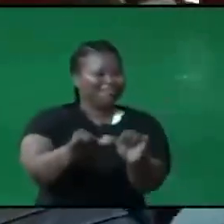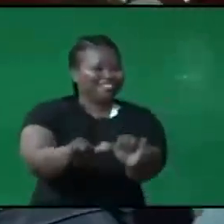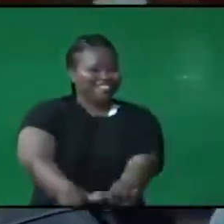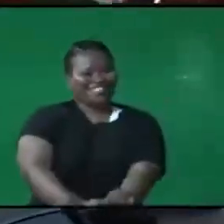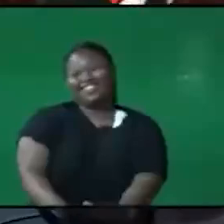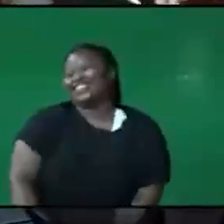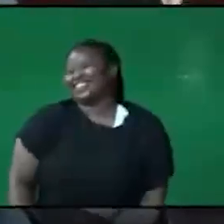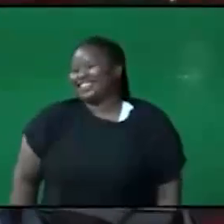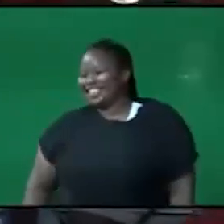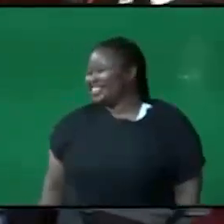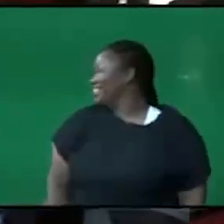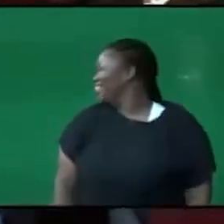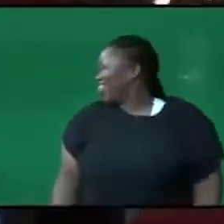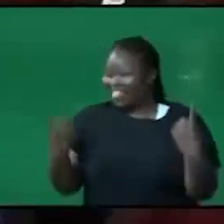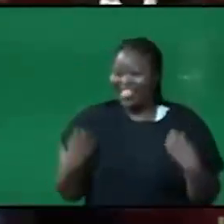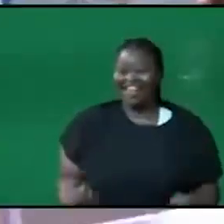Siyaya.